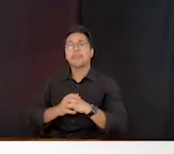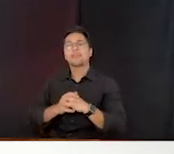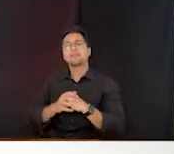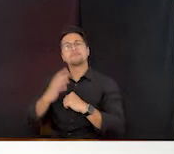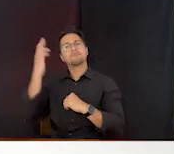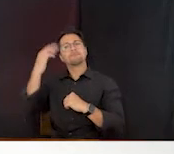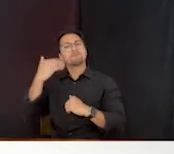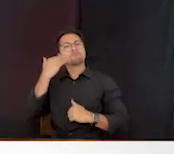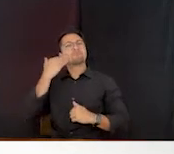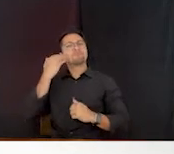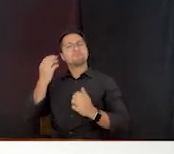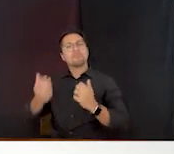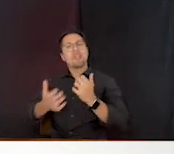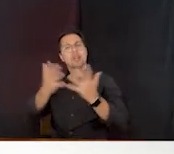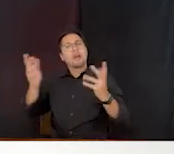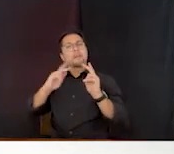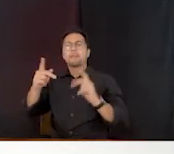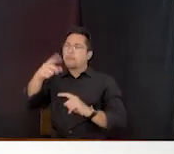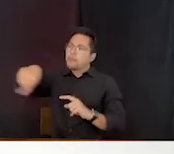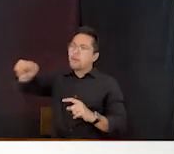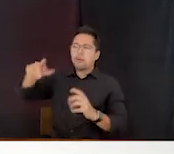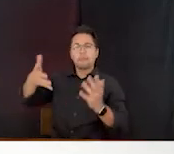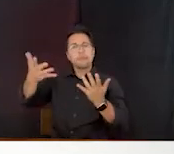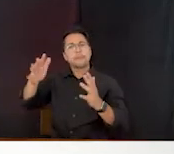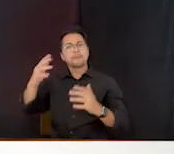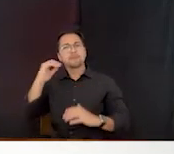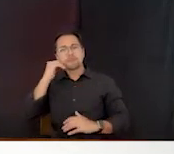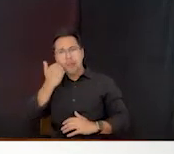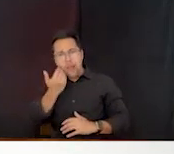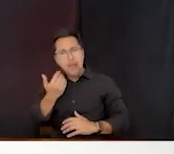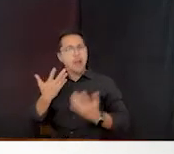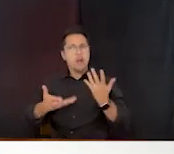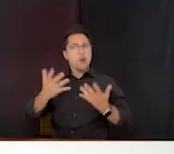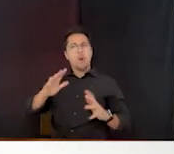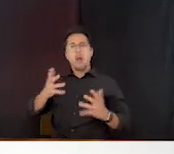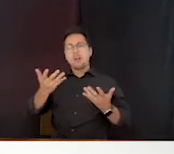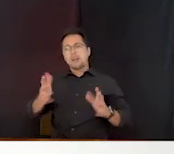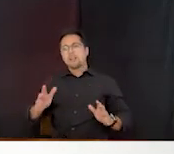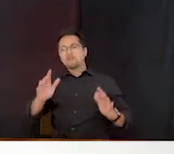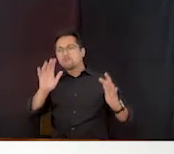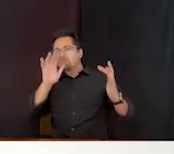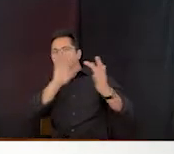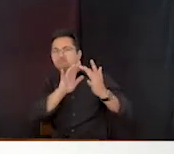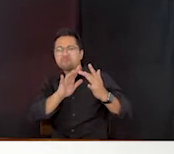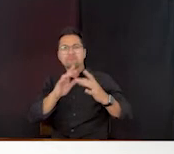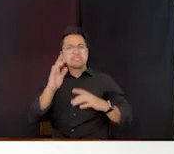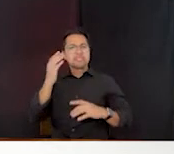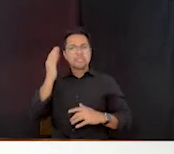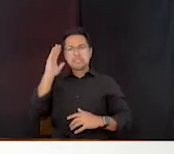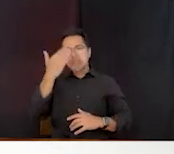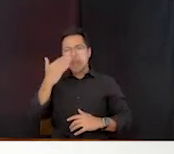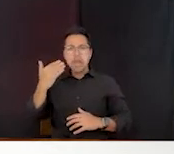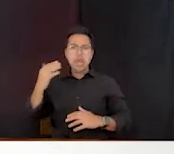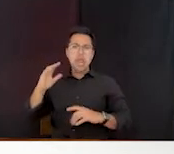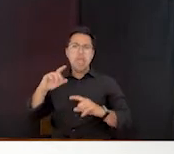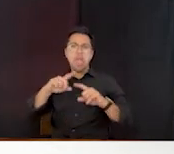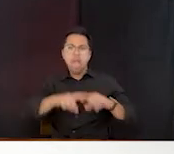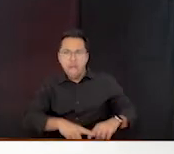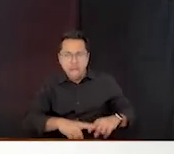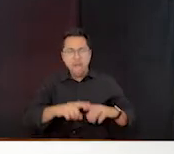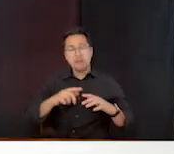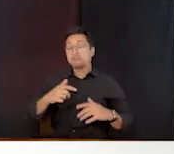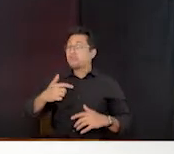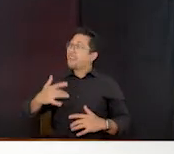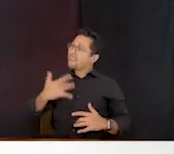because I know a lot of people were probably shy about checking up on other people. They didn't want to seem to be like a burden to others, and I felt that way too,